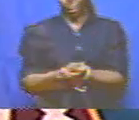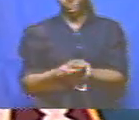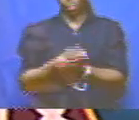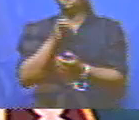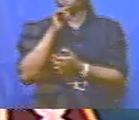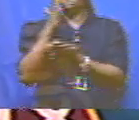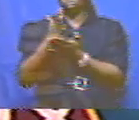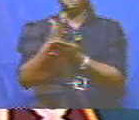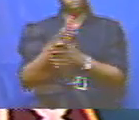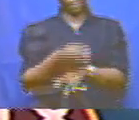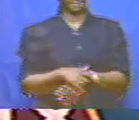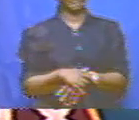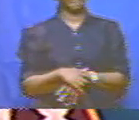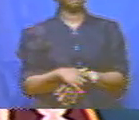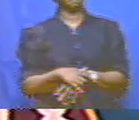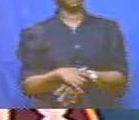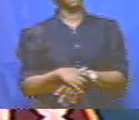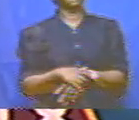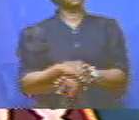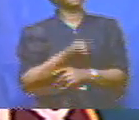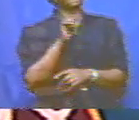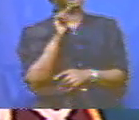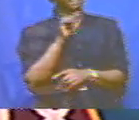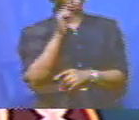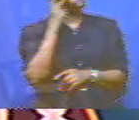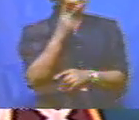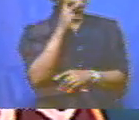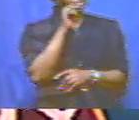so when are we going to see the KSF hold the elections?